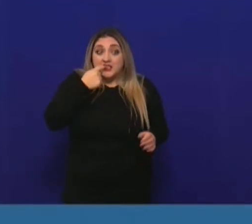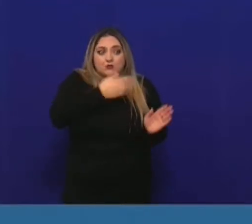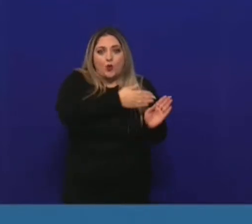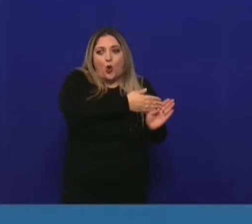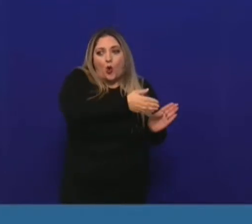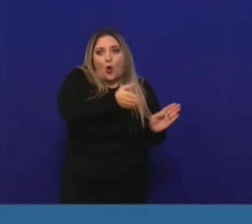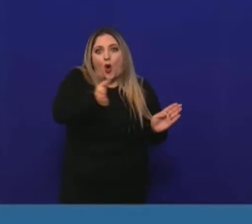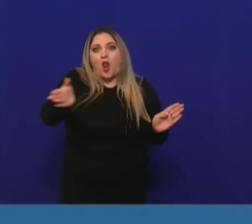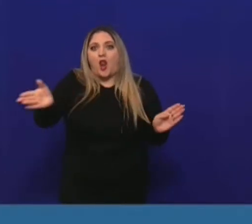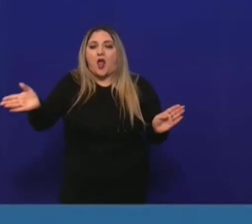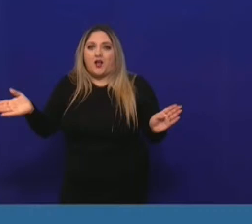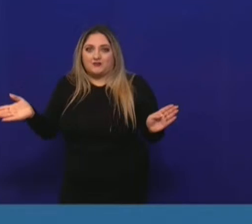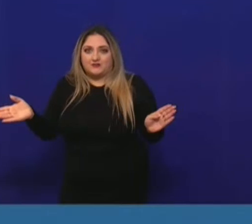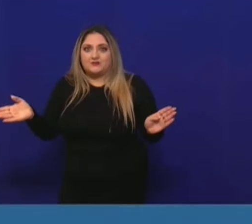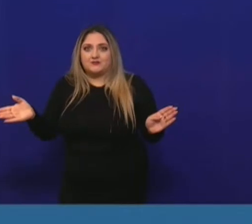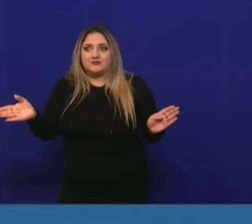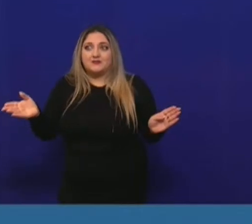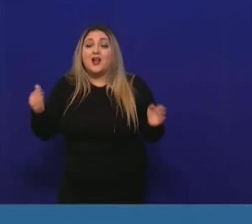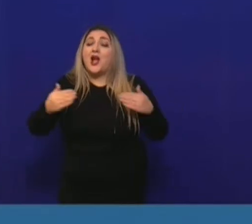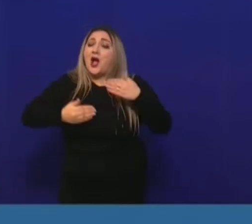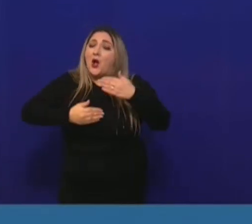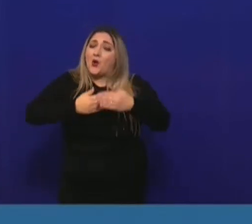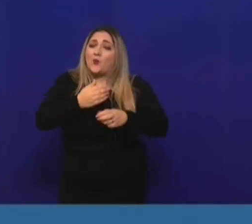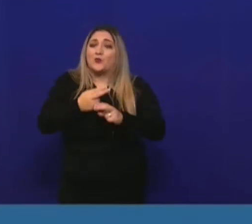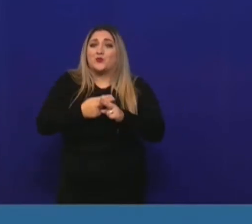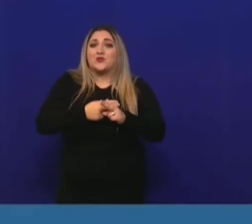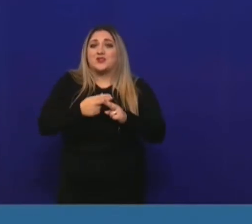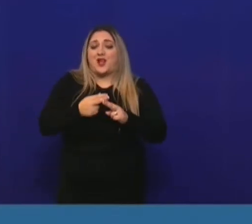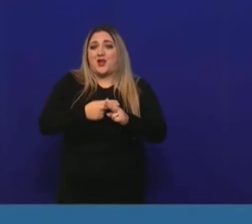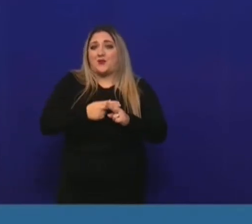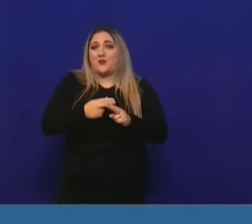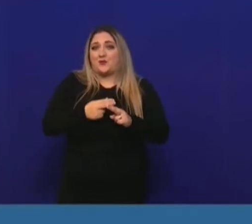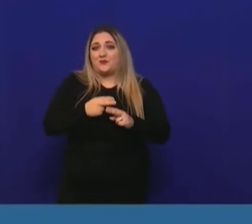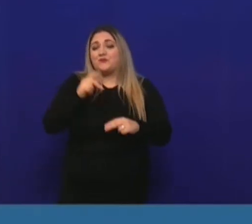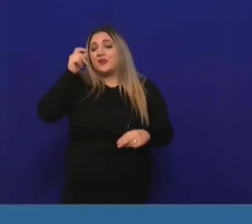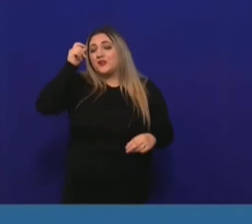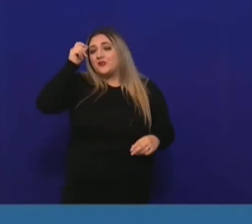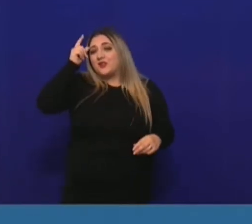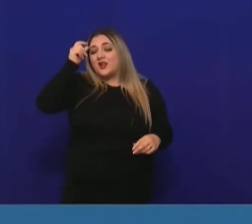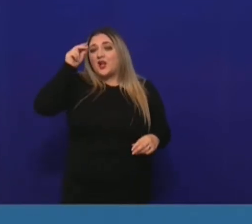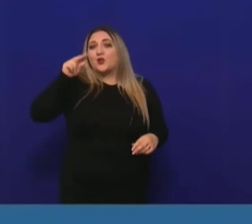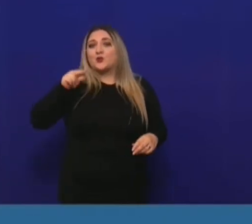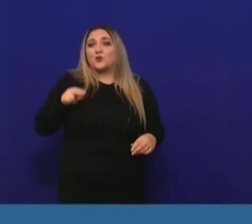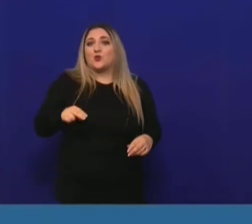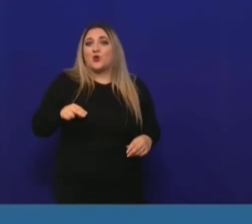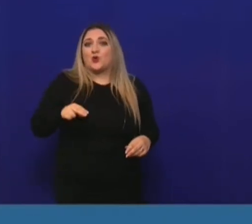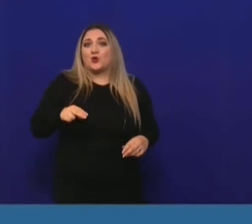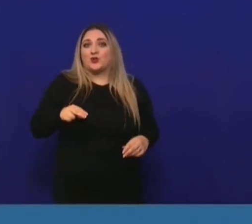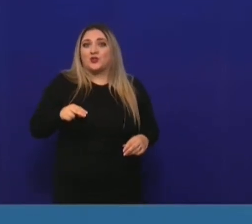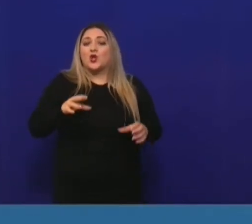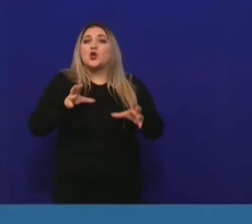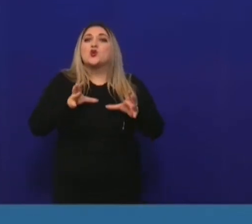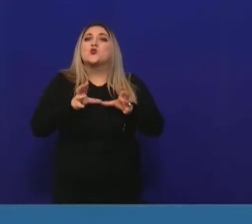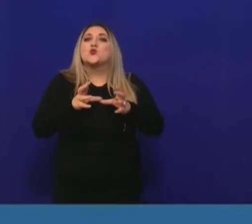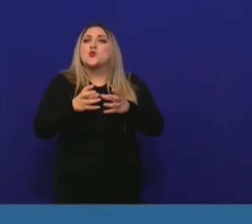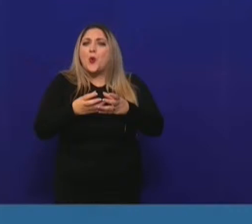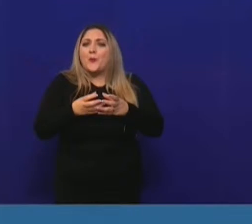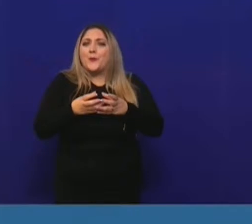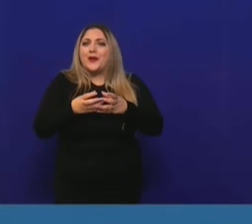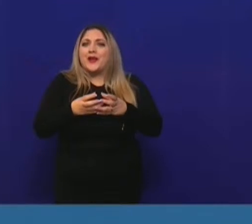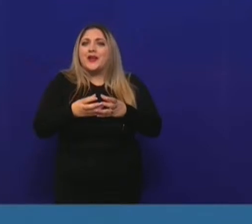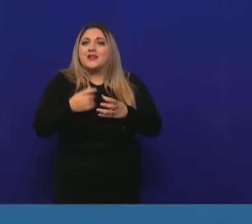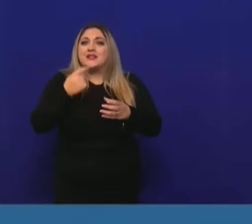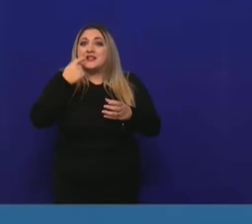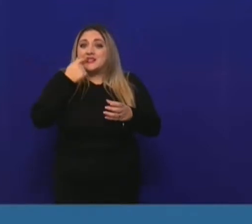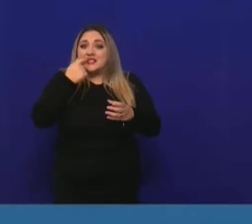etajiet tal-anzjani dawk ħajbqgħu ġejjin ukoll. U aħna ftakar li wkoll niżlin bil-gruppi l-isfel skont l-etajiet. Allura